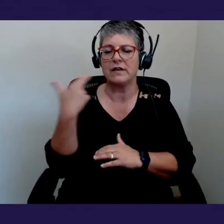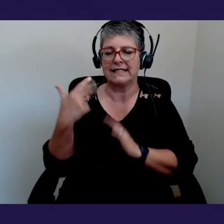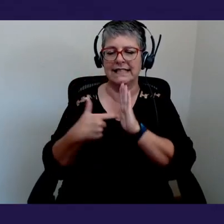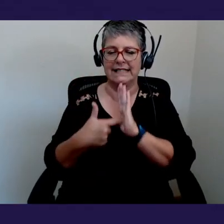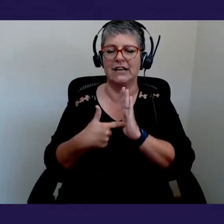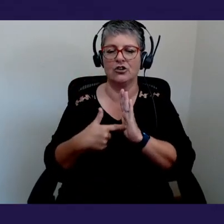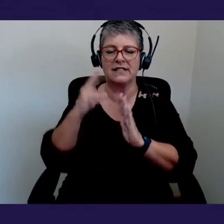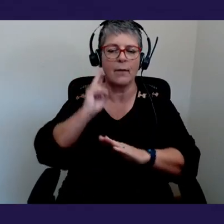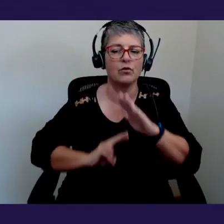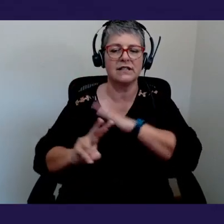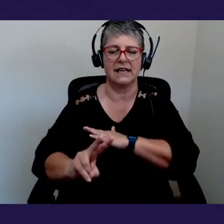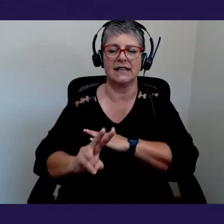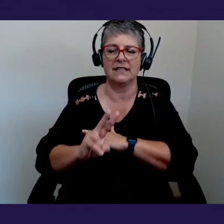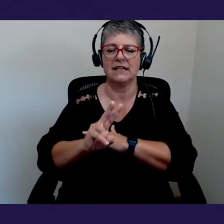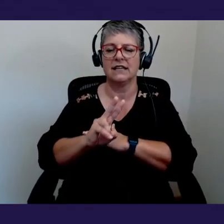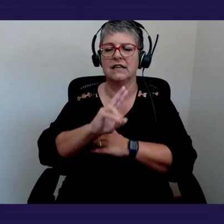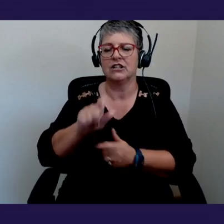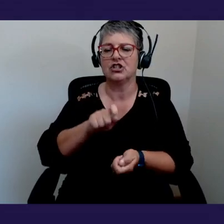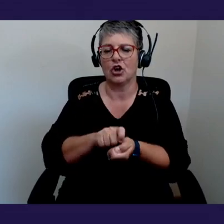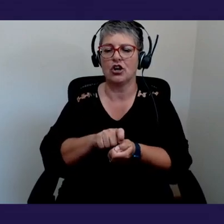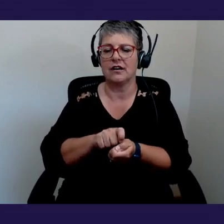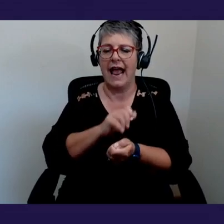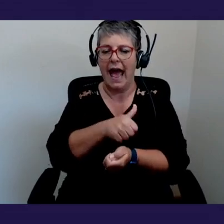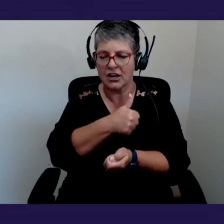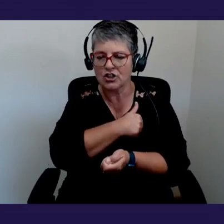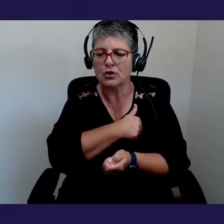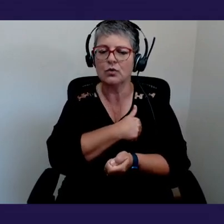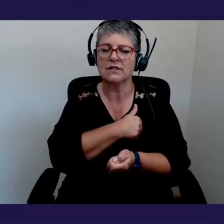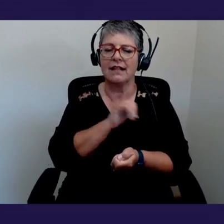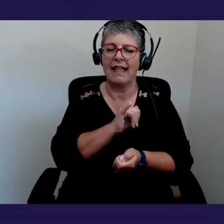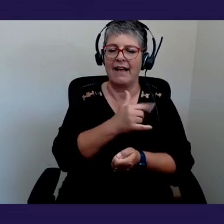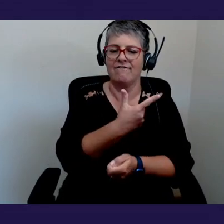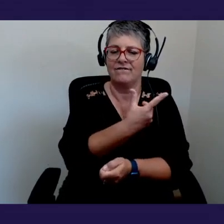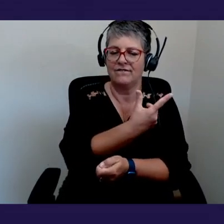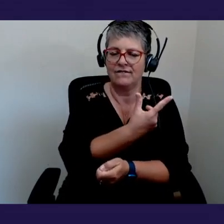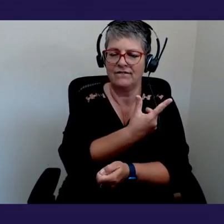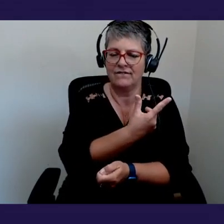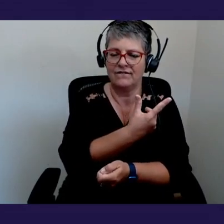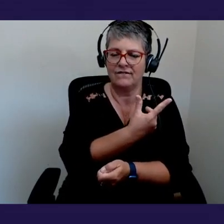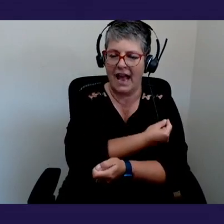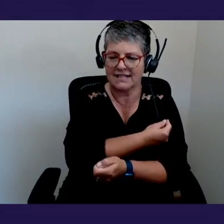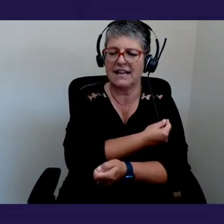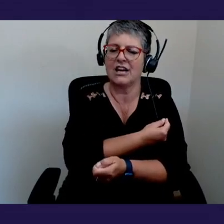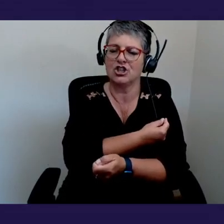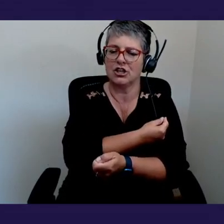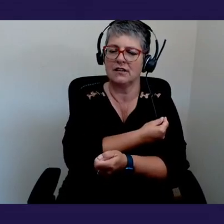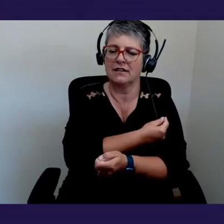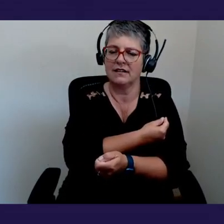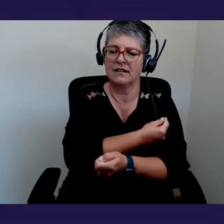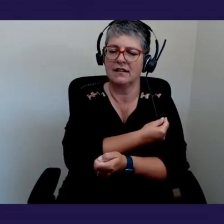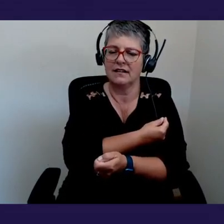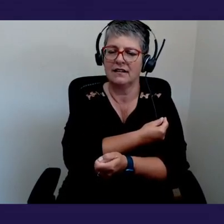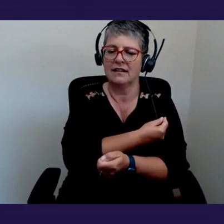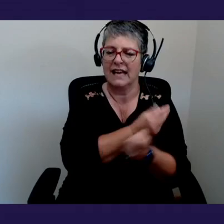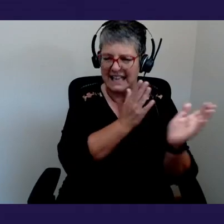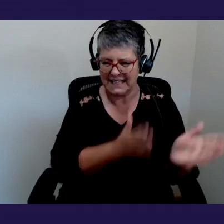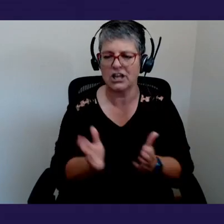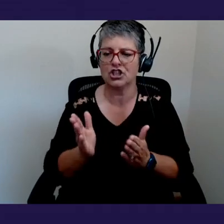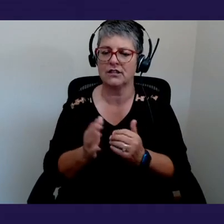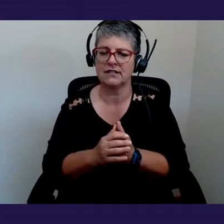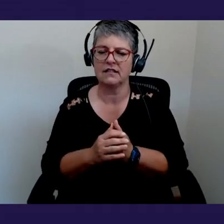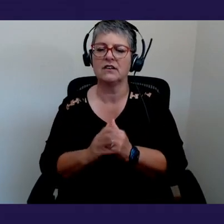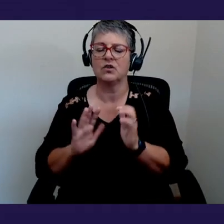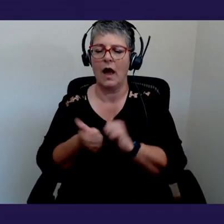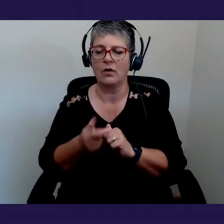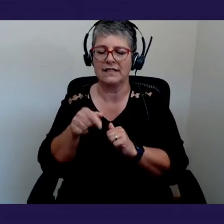certain attitudes, such as influenza vaccination intentions. So we still have a few things that we need to do to turn this idea into reality.